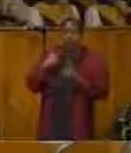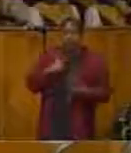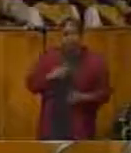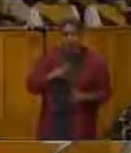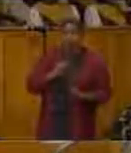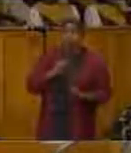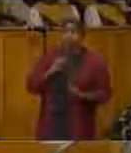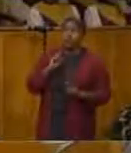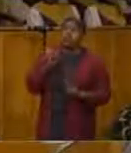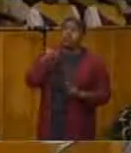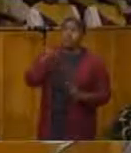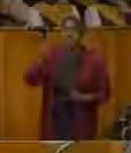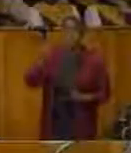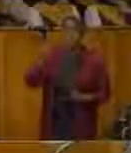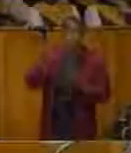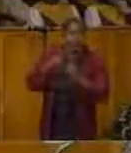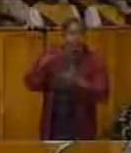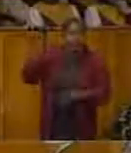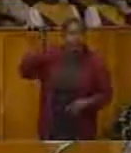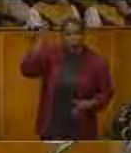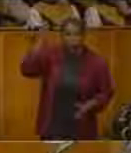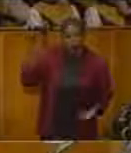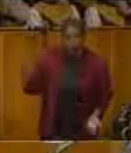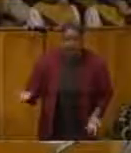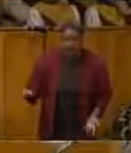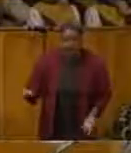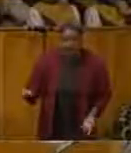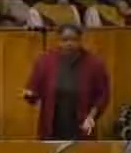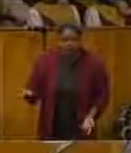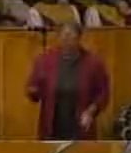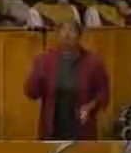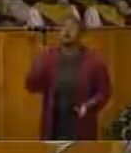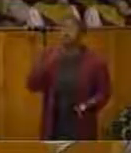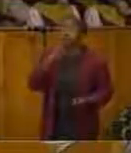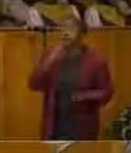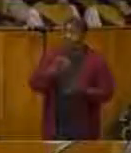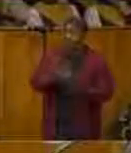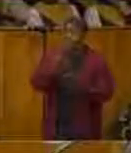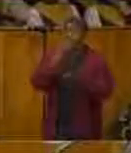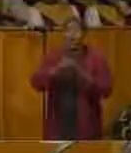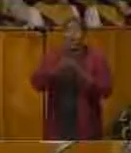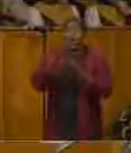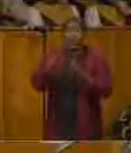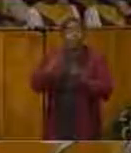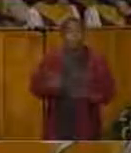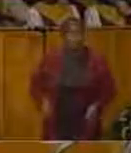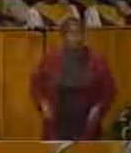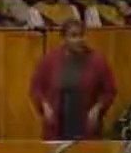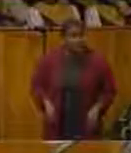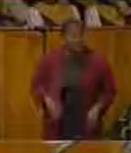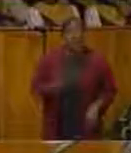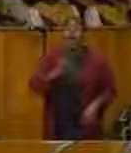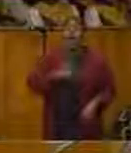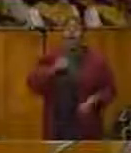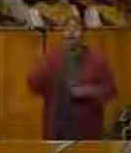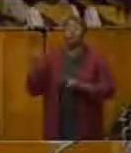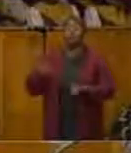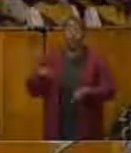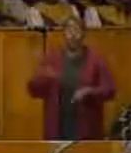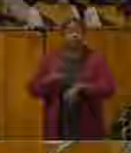to give back to him?" Somebody said, "That's a good question. Glad you came to church